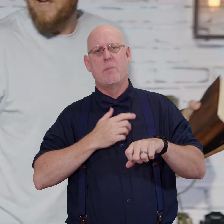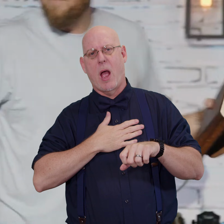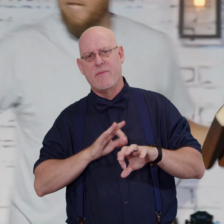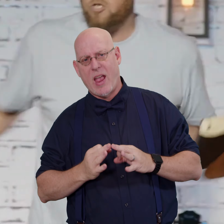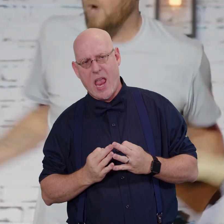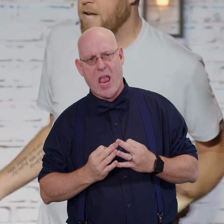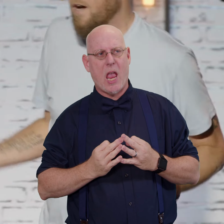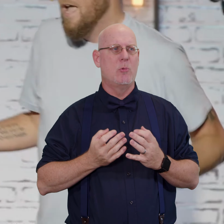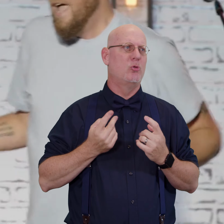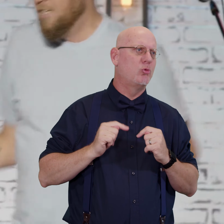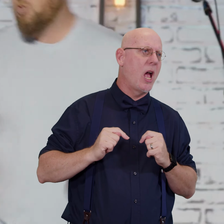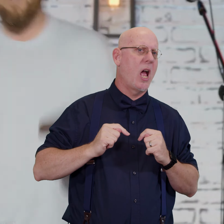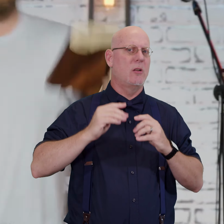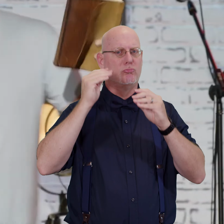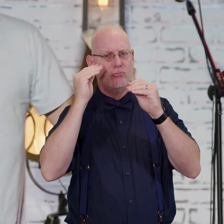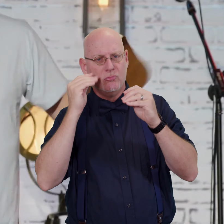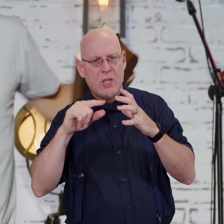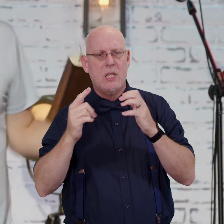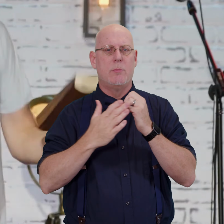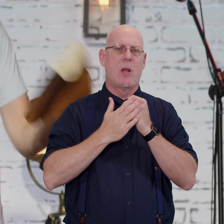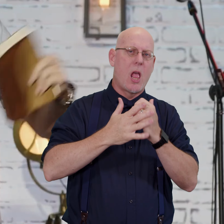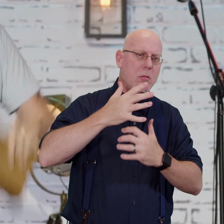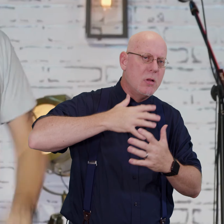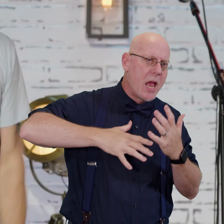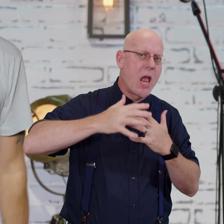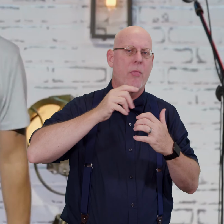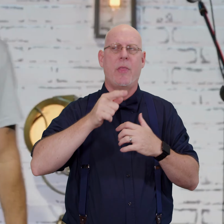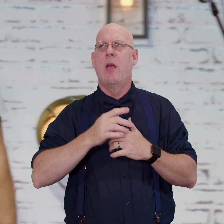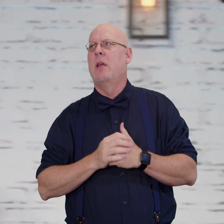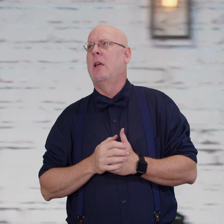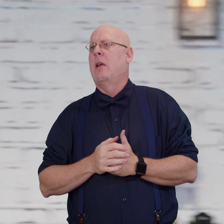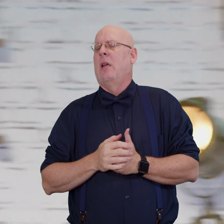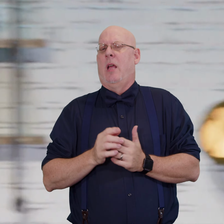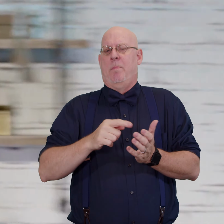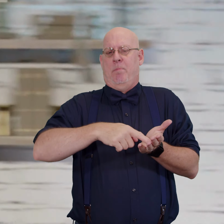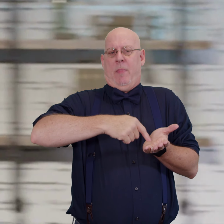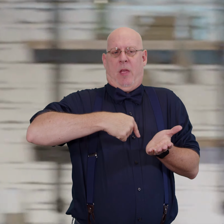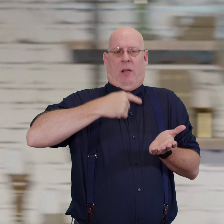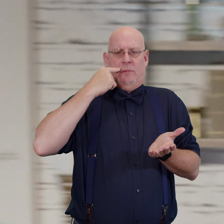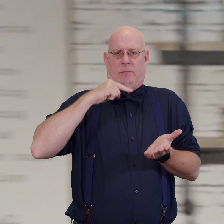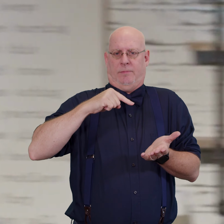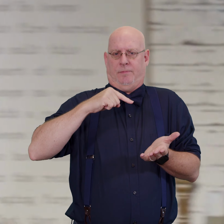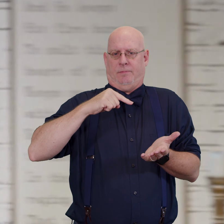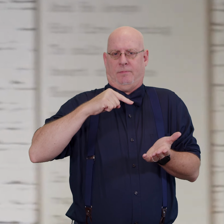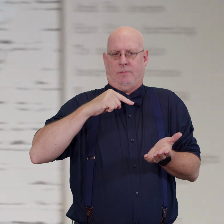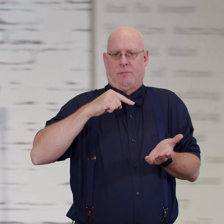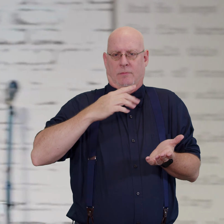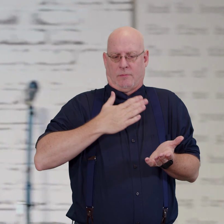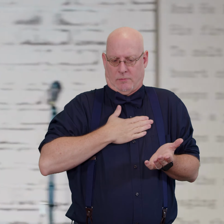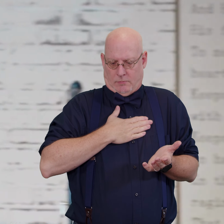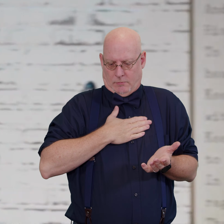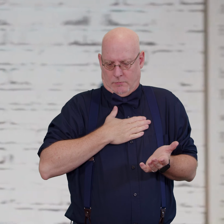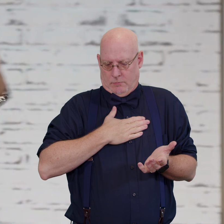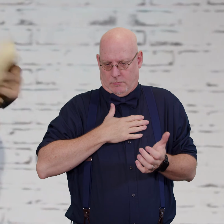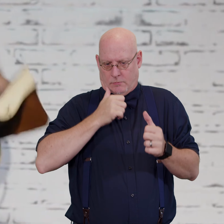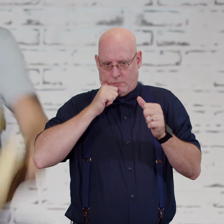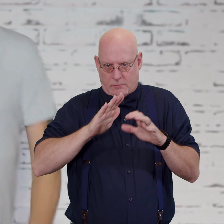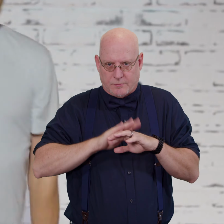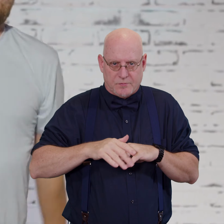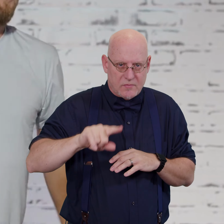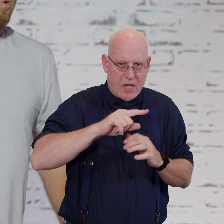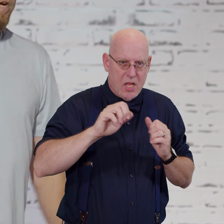my family. I tried to instruct them and tried to hang out with them. And I was paid back for my